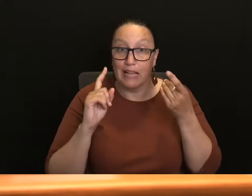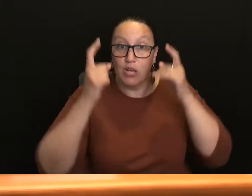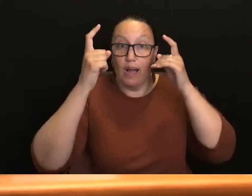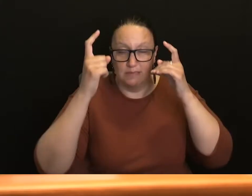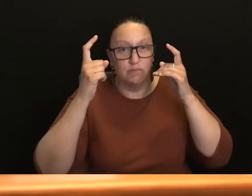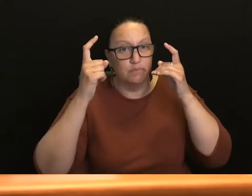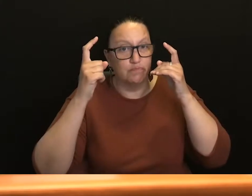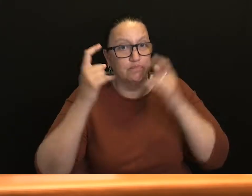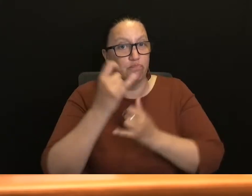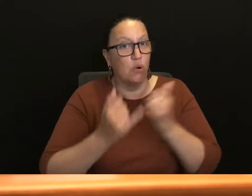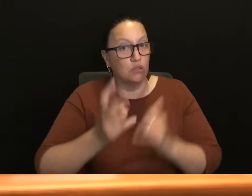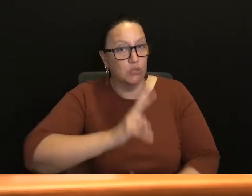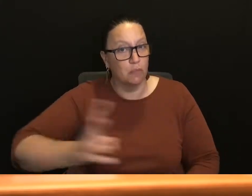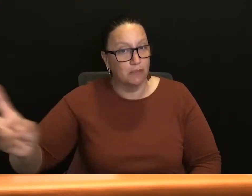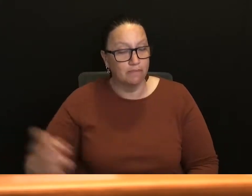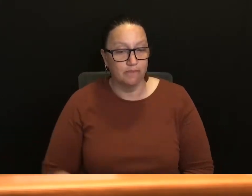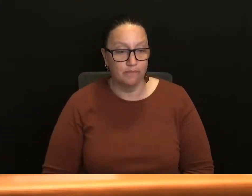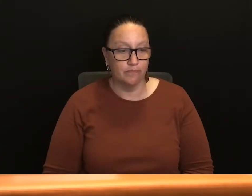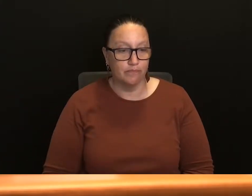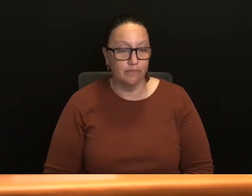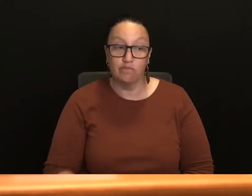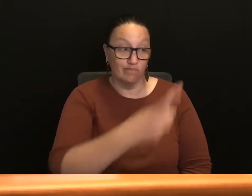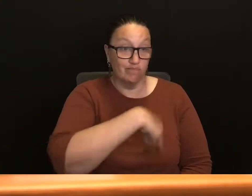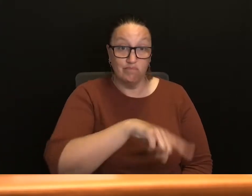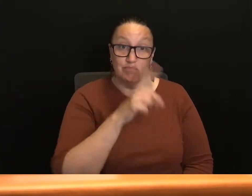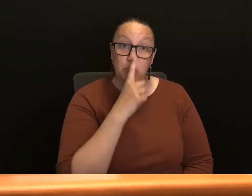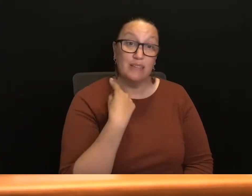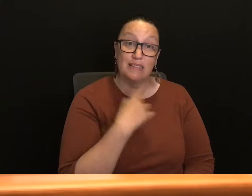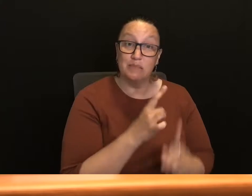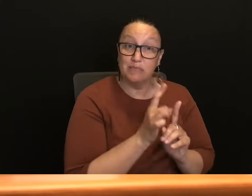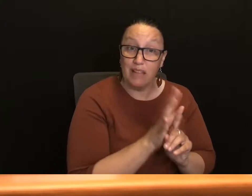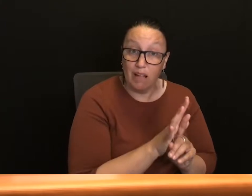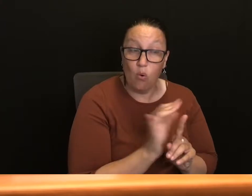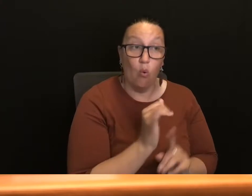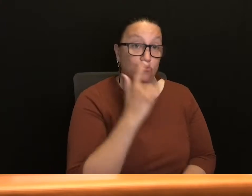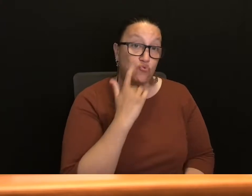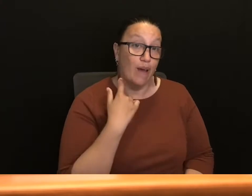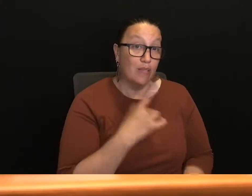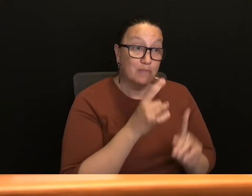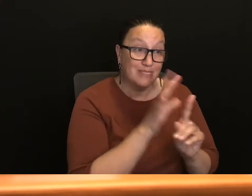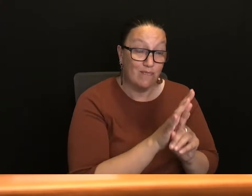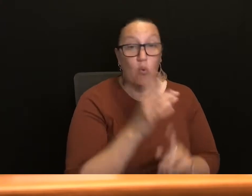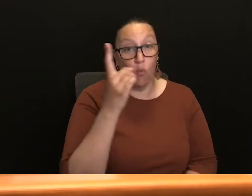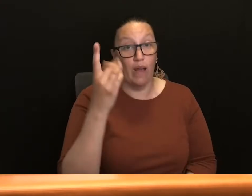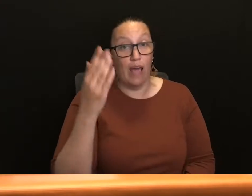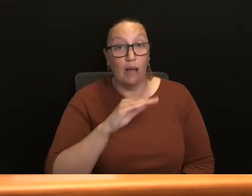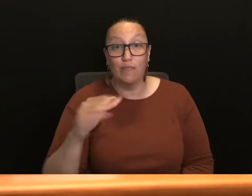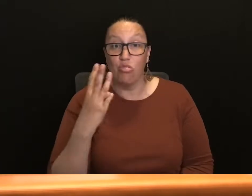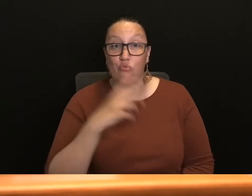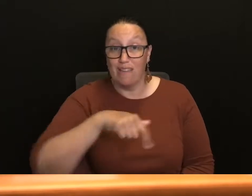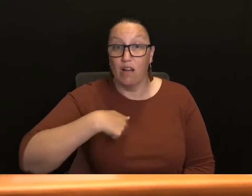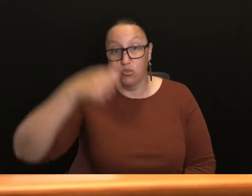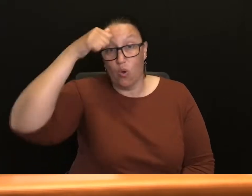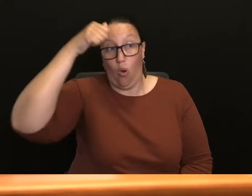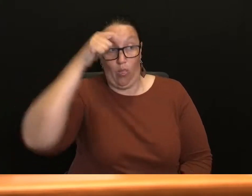Australians were close to someone who had attempted or who had died by suicide, while 1 in 6 reported having had